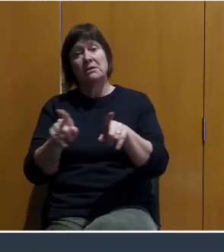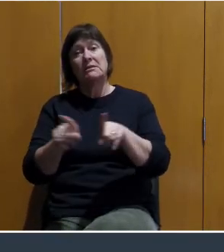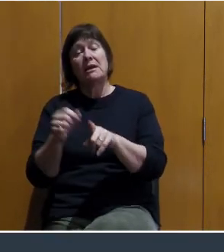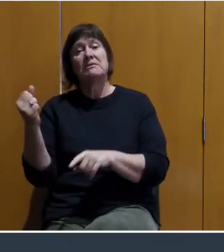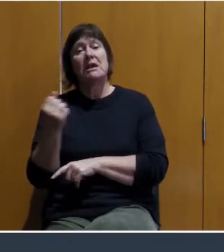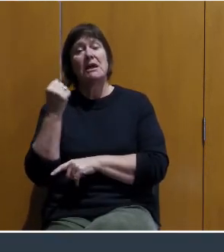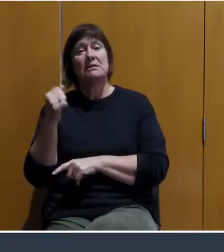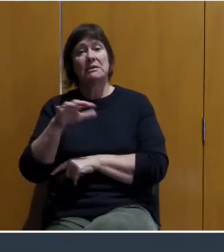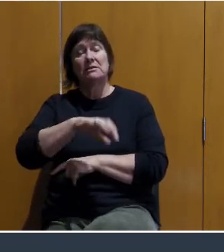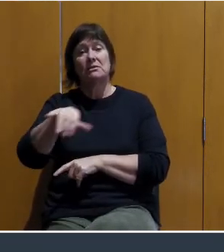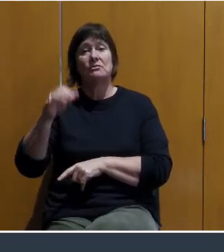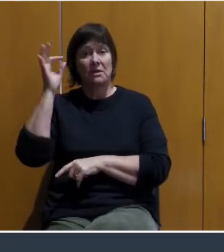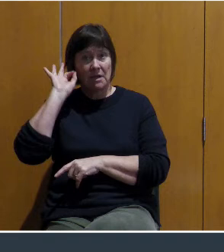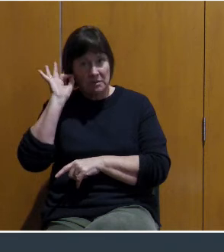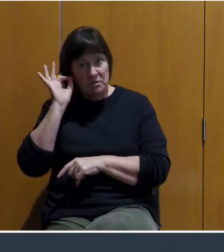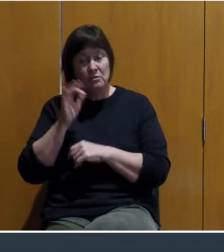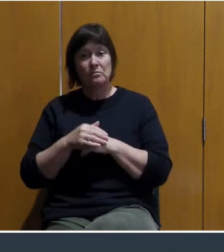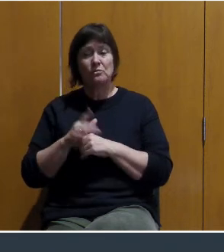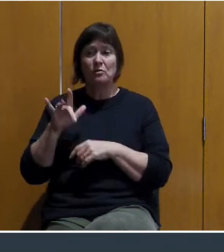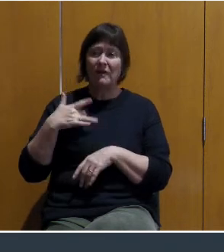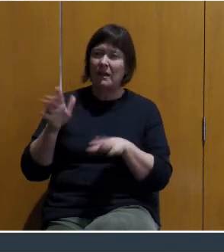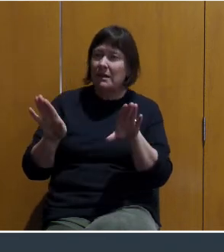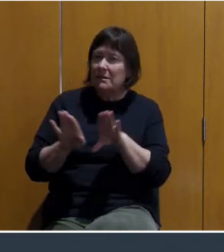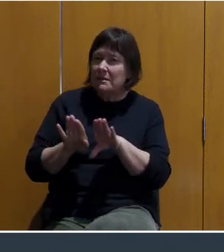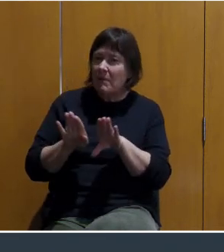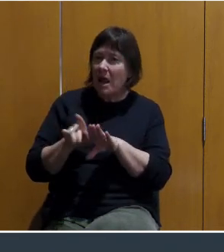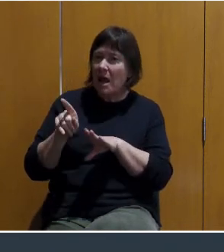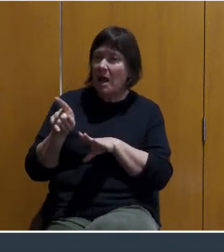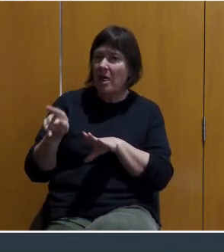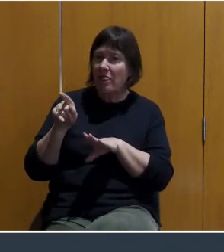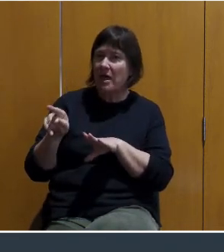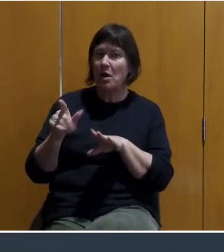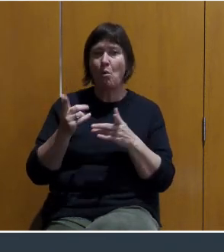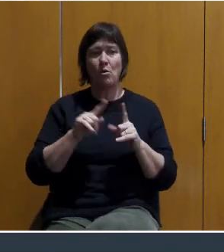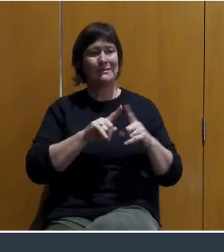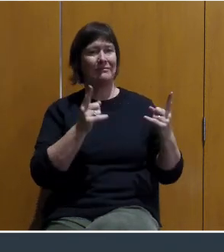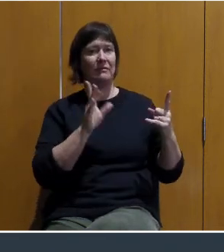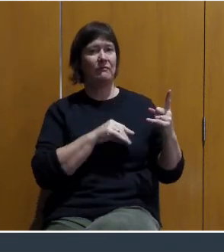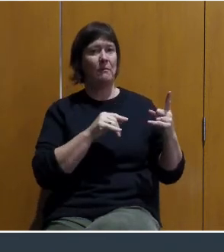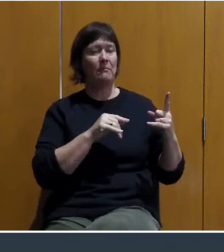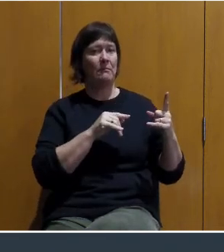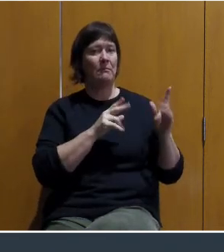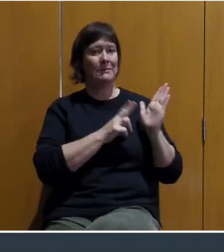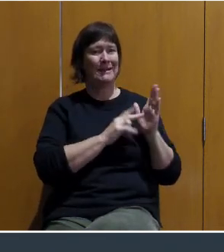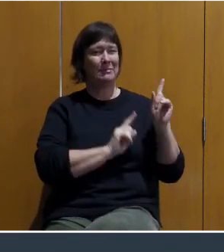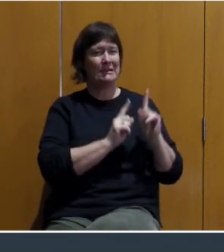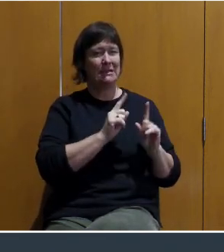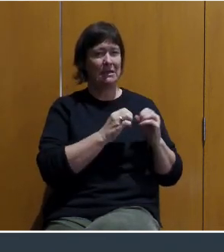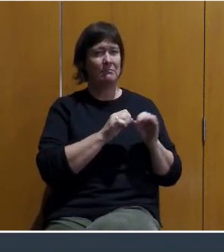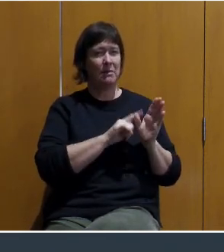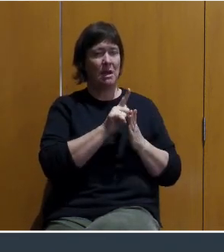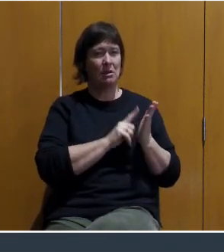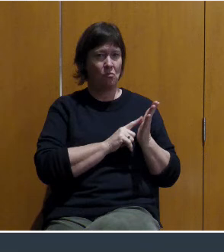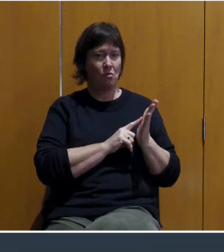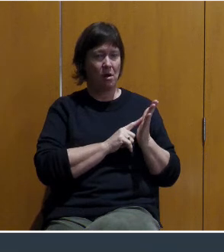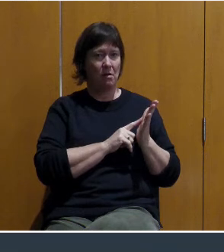Council. Were there other synergies you found there, or is it very different from the bylaw we're considering, apart from